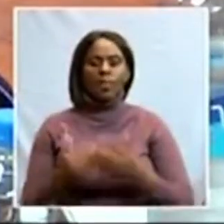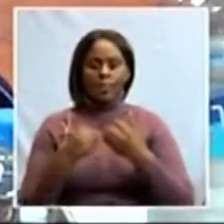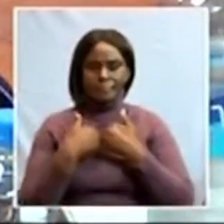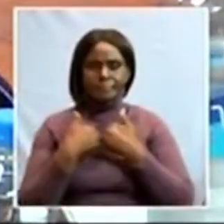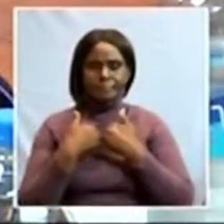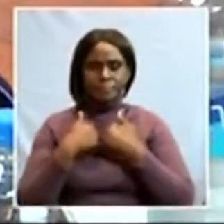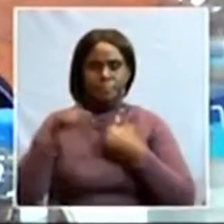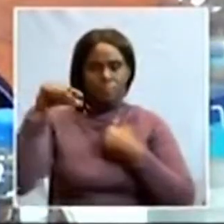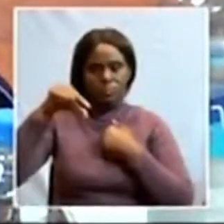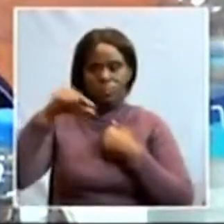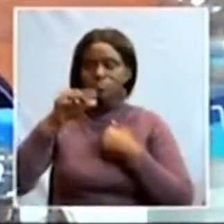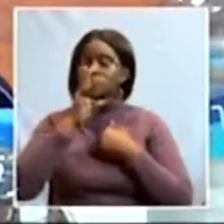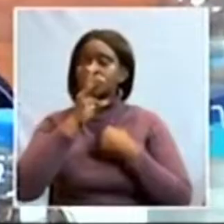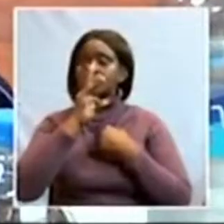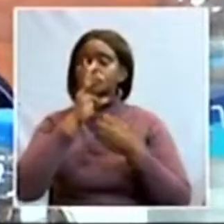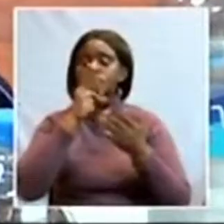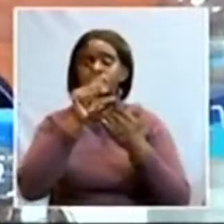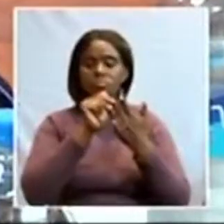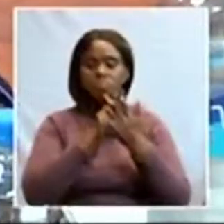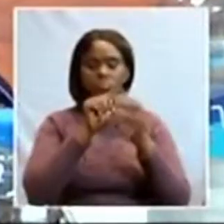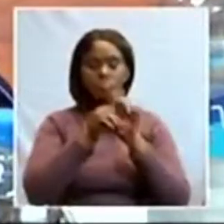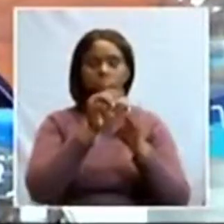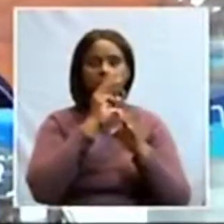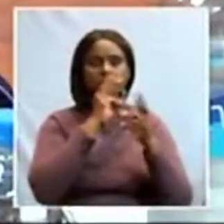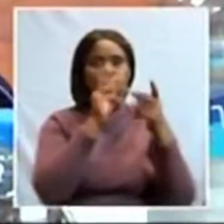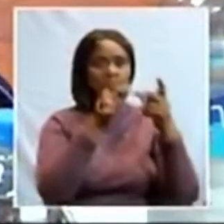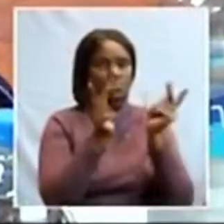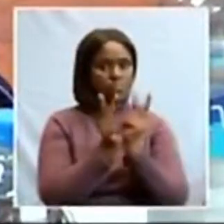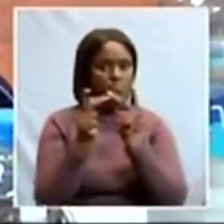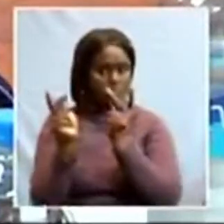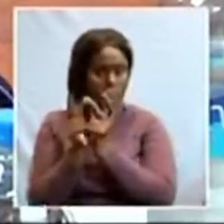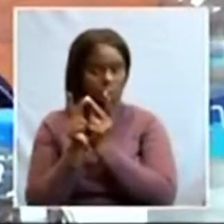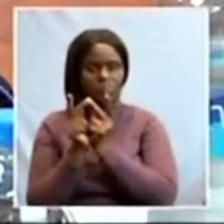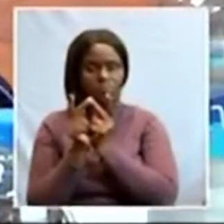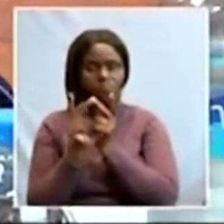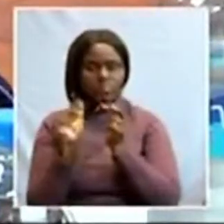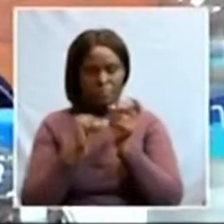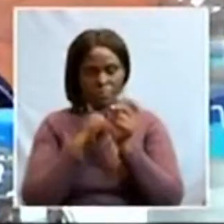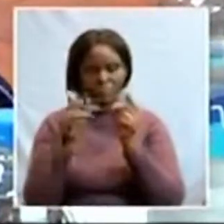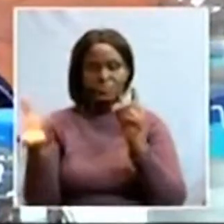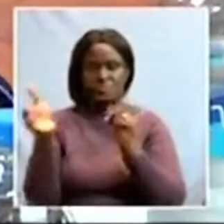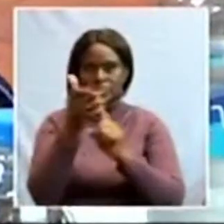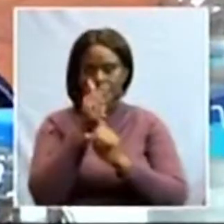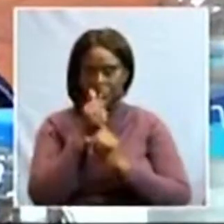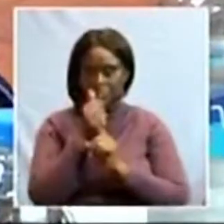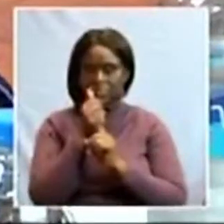Conduct quality water testing in water points. We scored this.